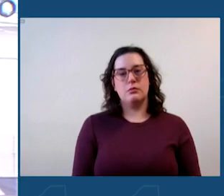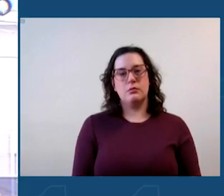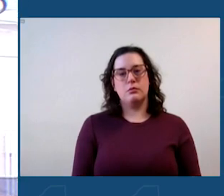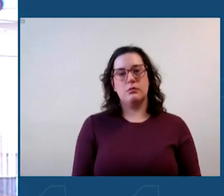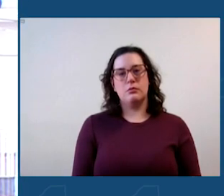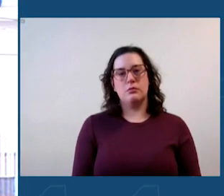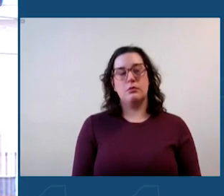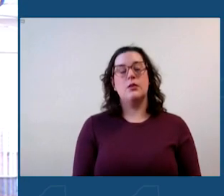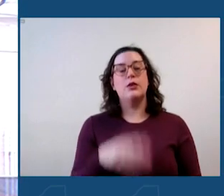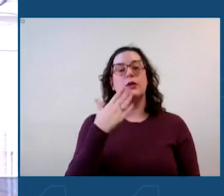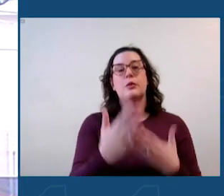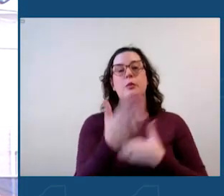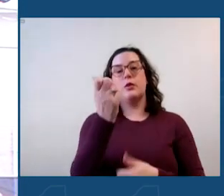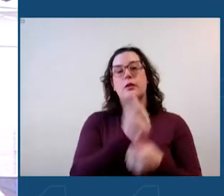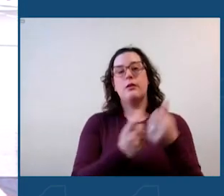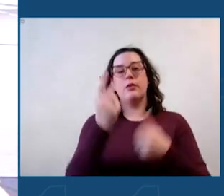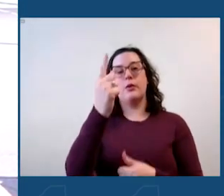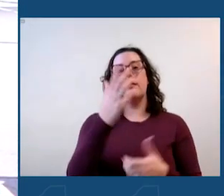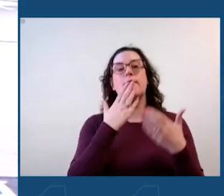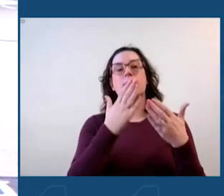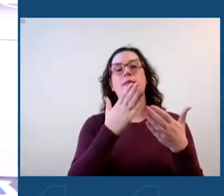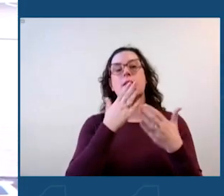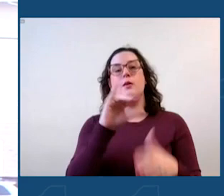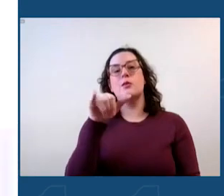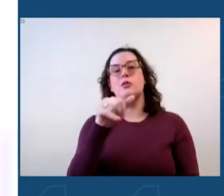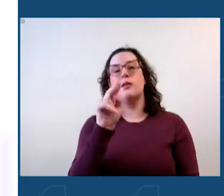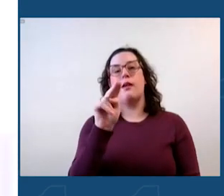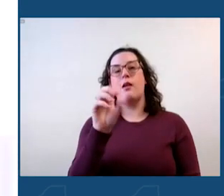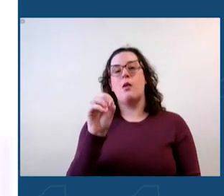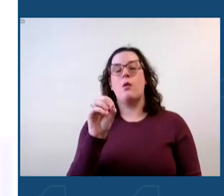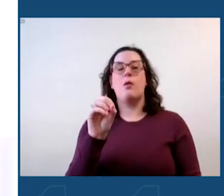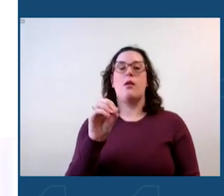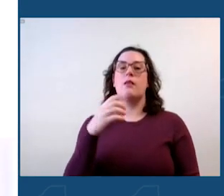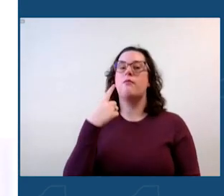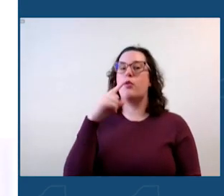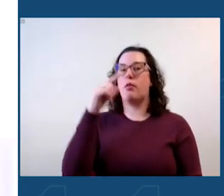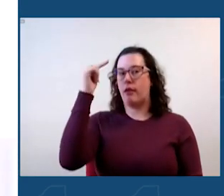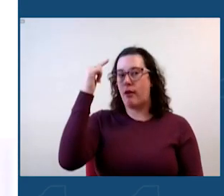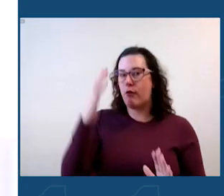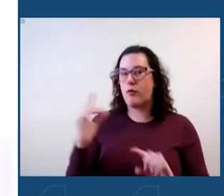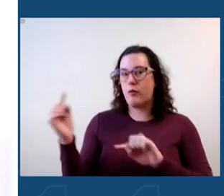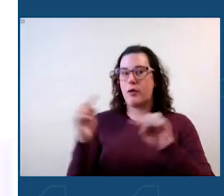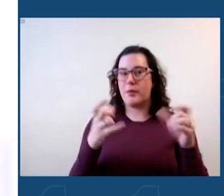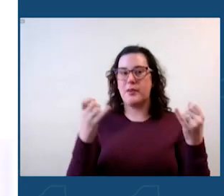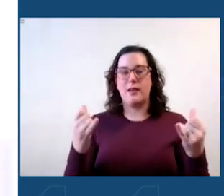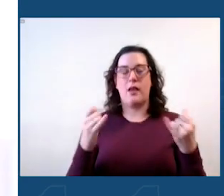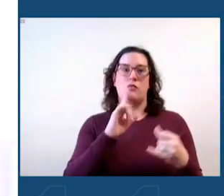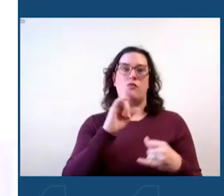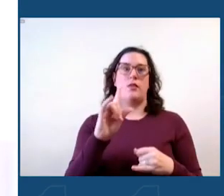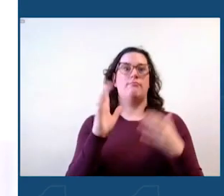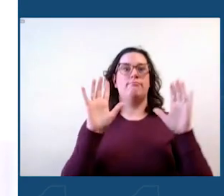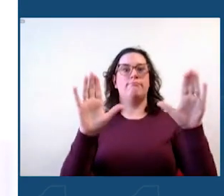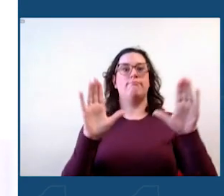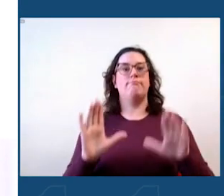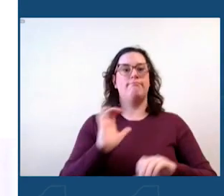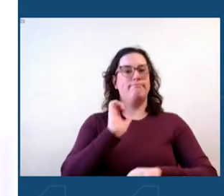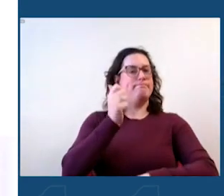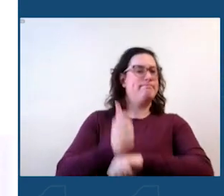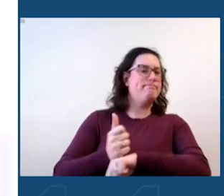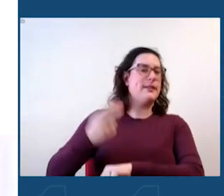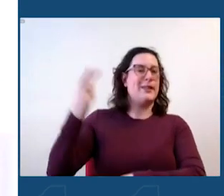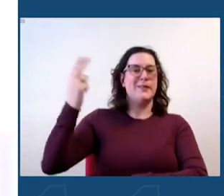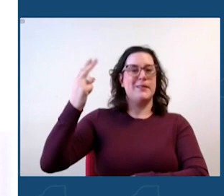Good morning, everybody. Thank you, Jano. Thank you so much, Governor Hochul, for joining us today on this historic day for the Long